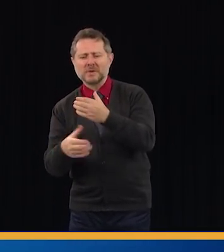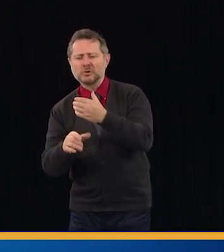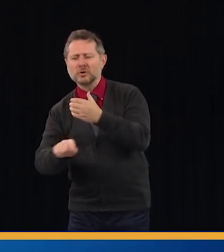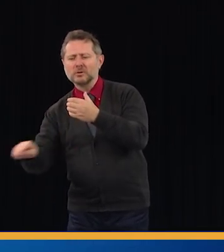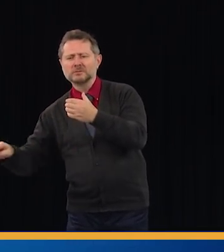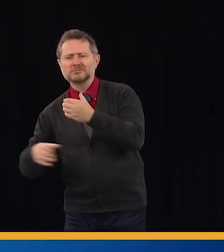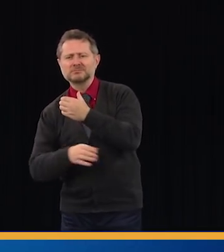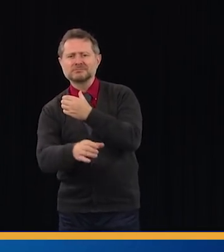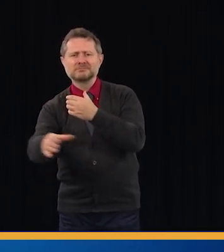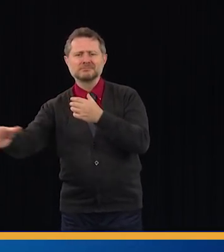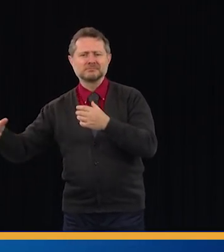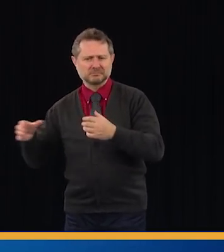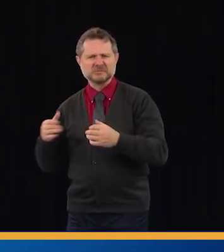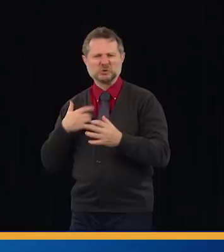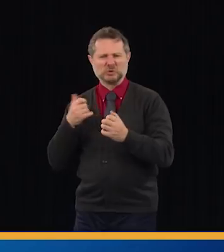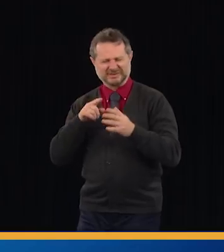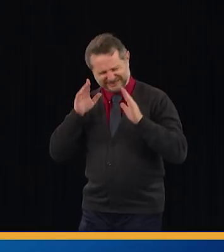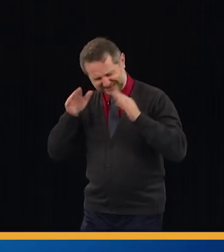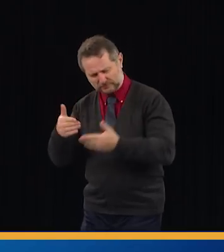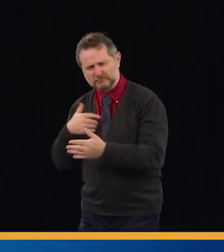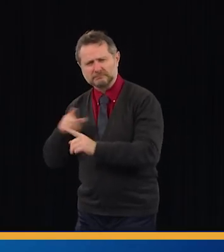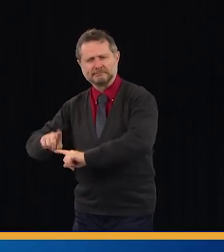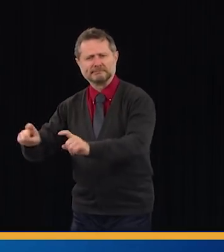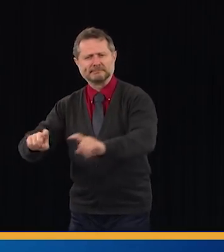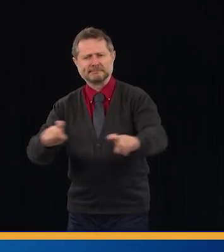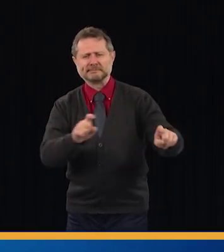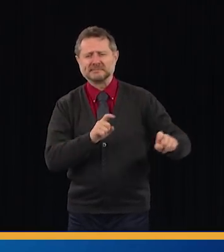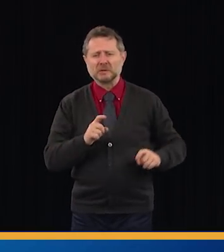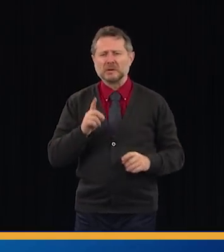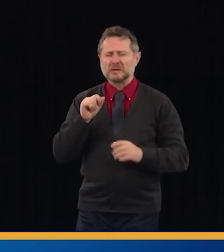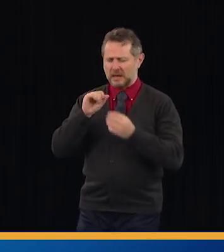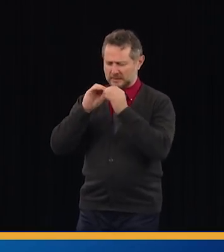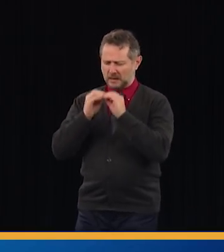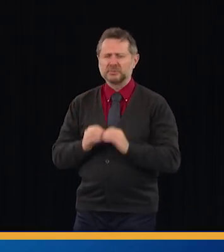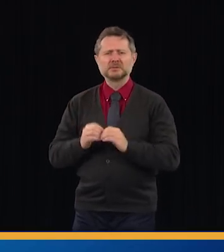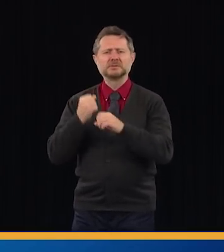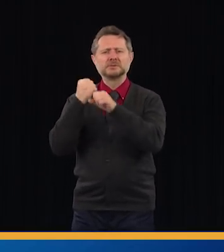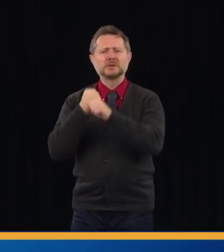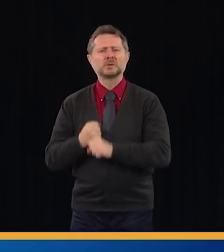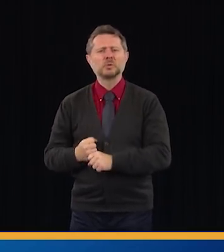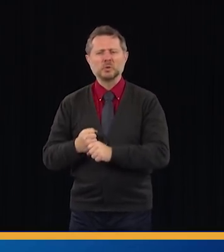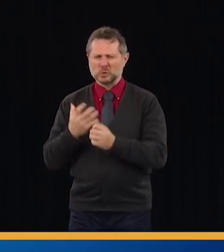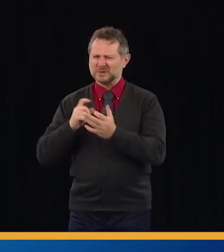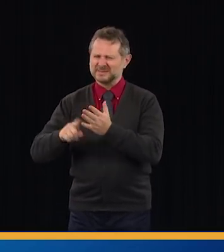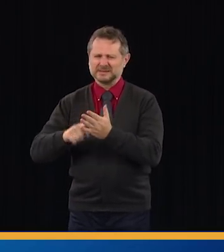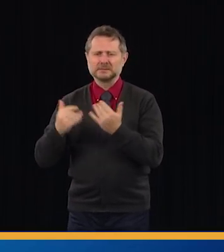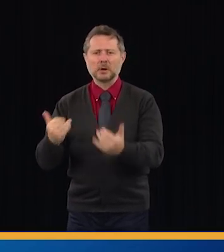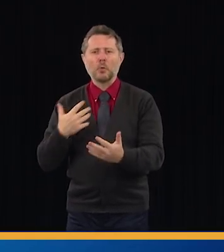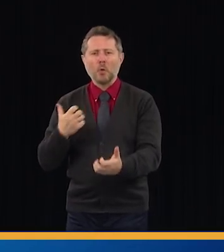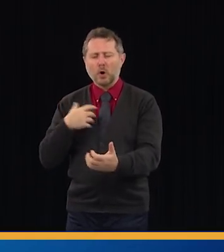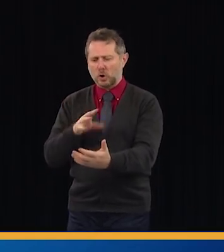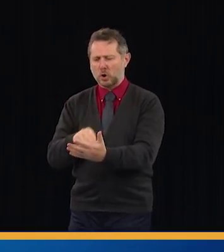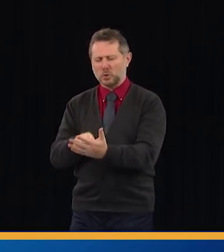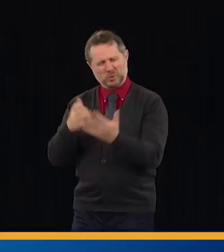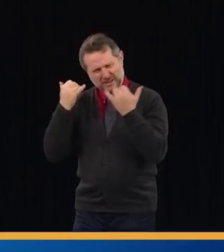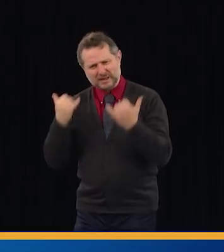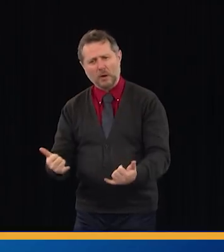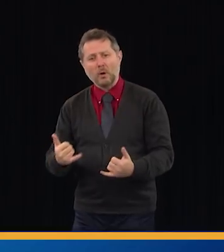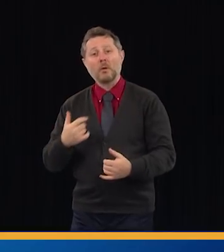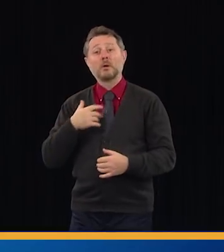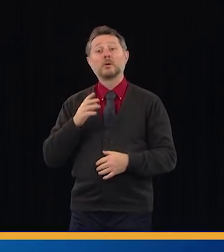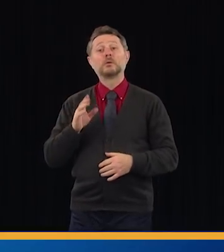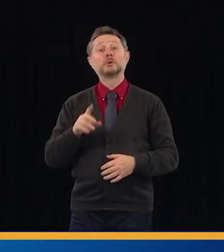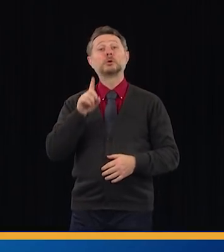data research done now. So let's learn now. Department of Health will be doing it along